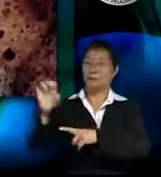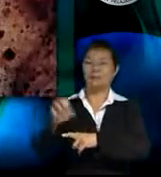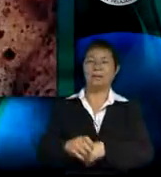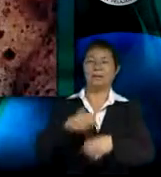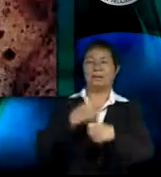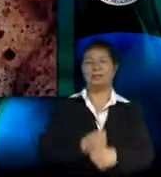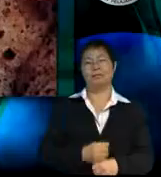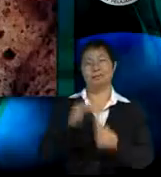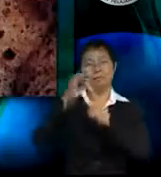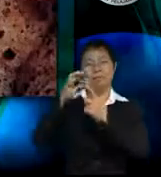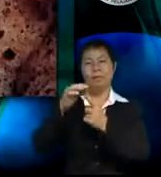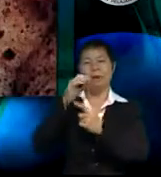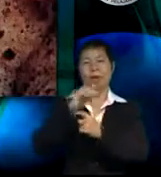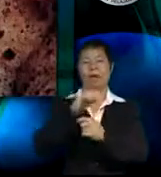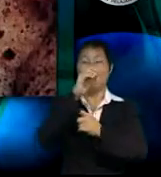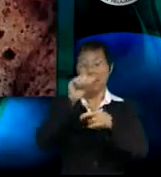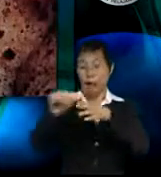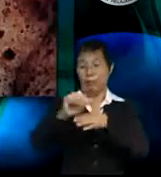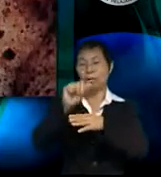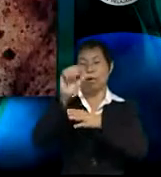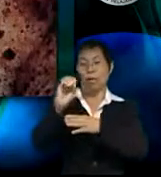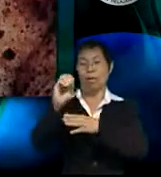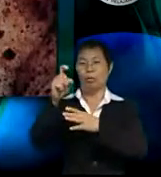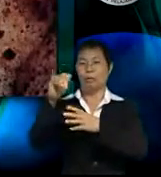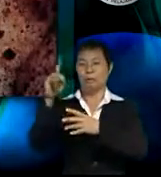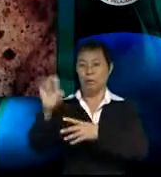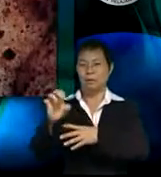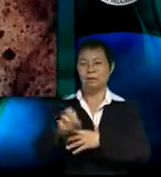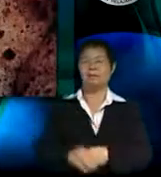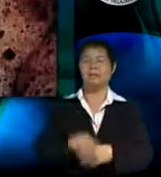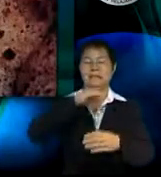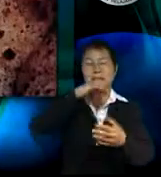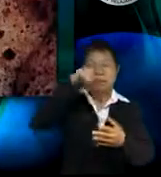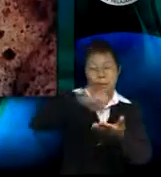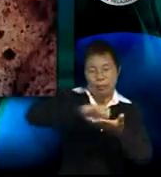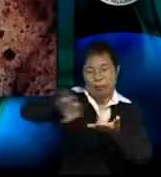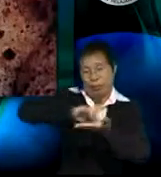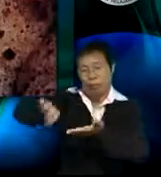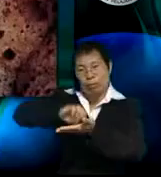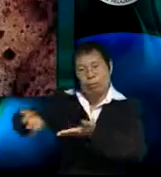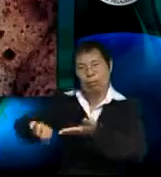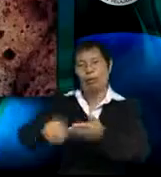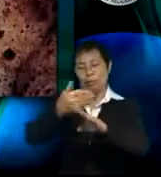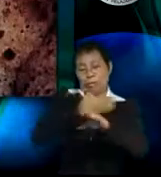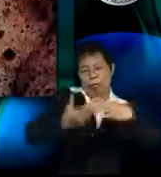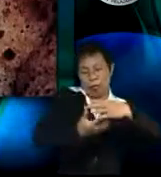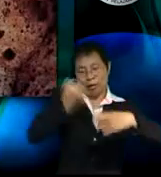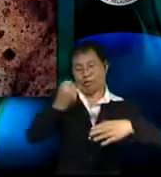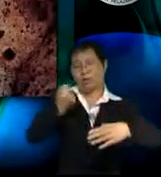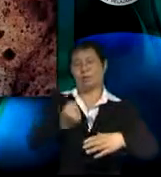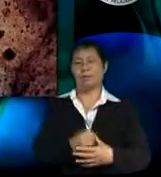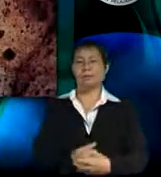Bauxite is mainly aluminum oxide. The impurities have to be removed before aluminum is extracted.